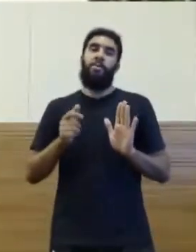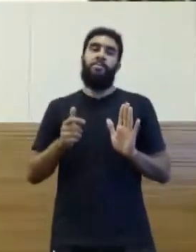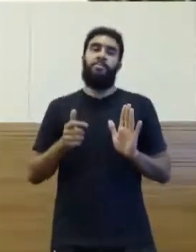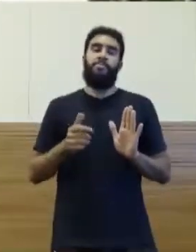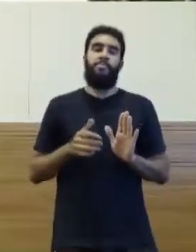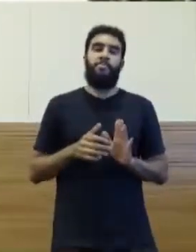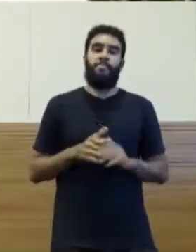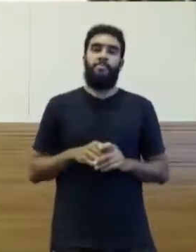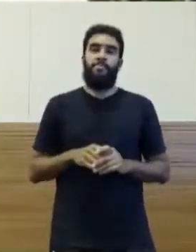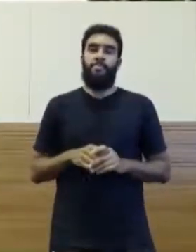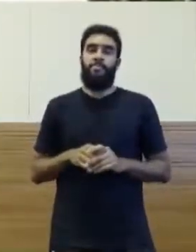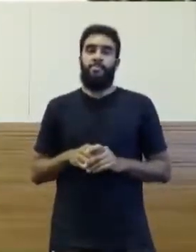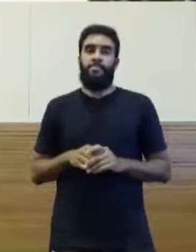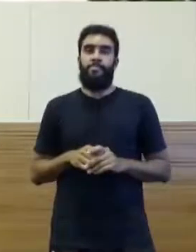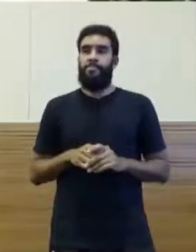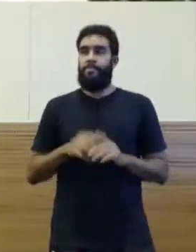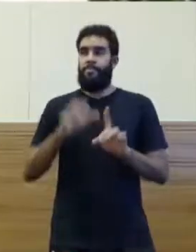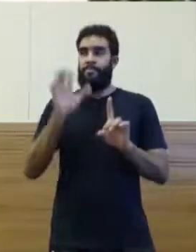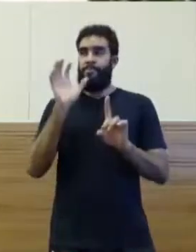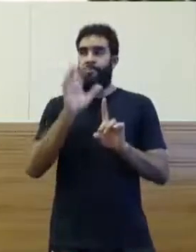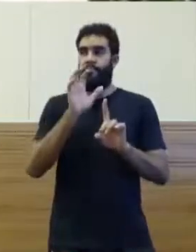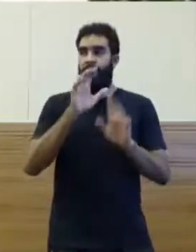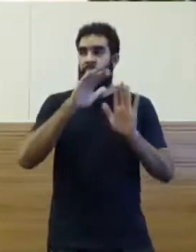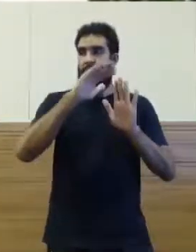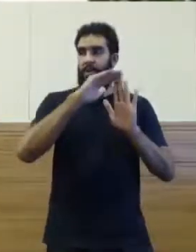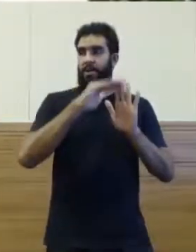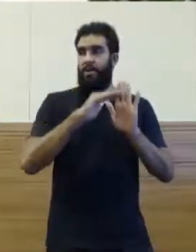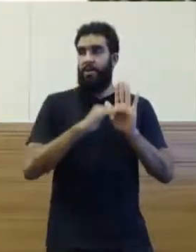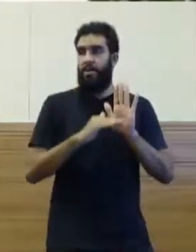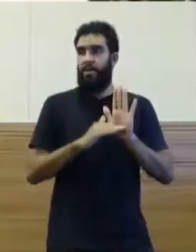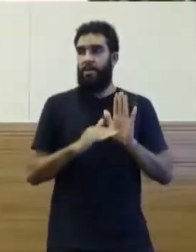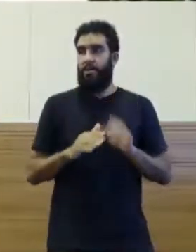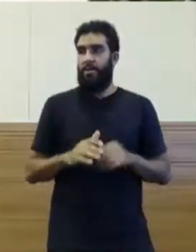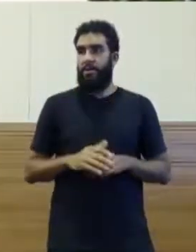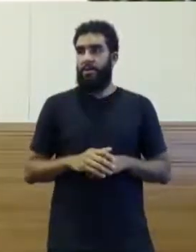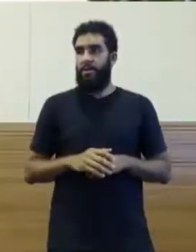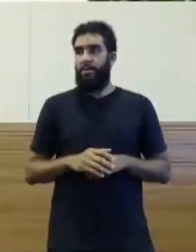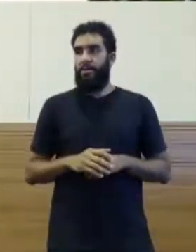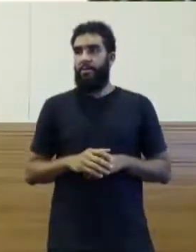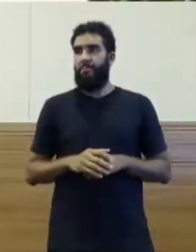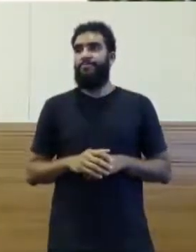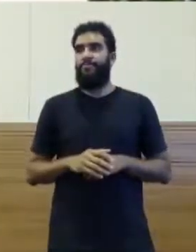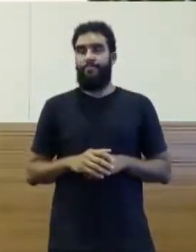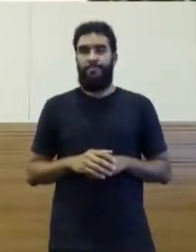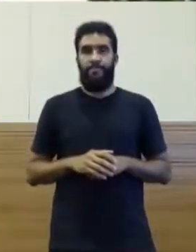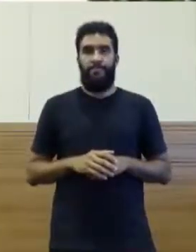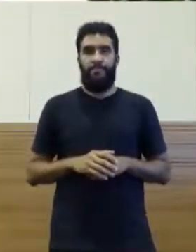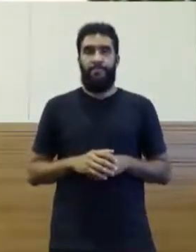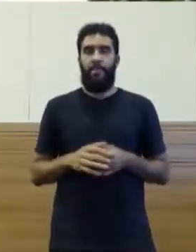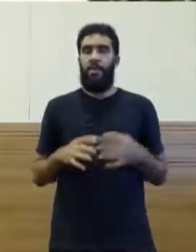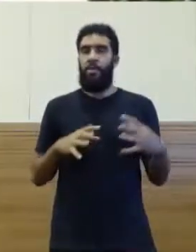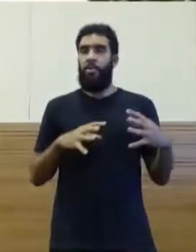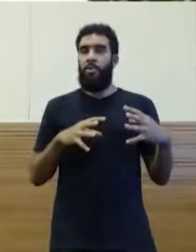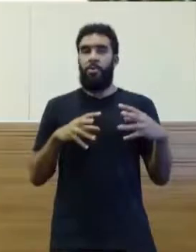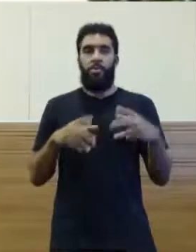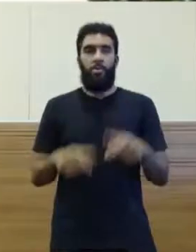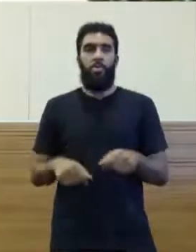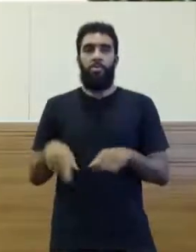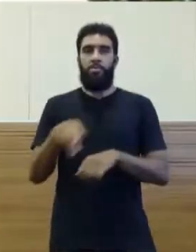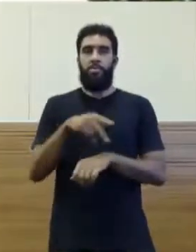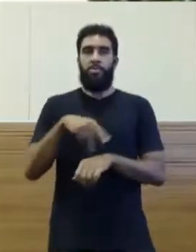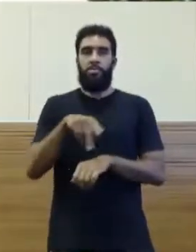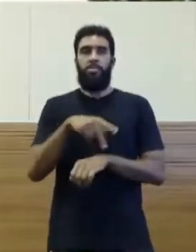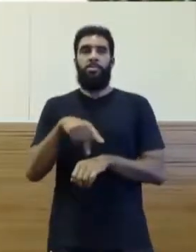to evaluate the impact of these dietary guidelines. I think this would be an important